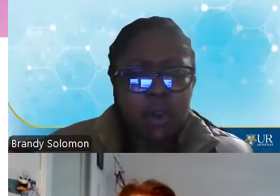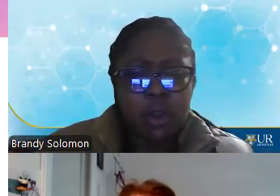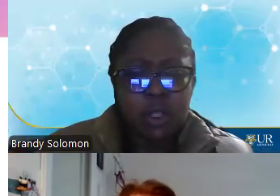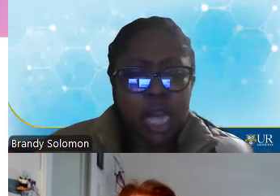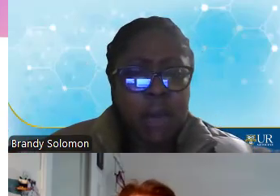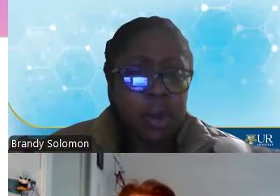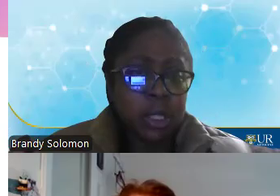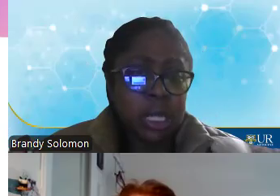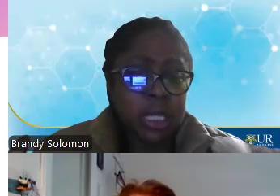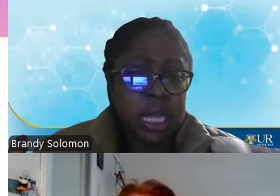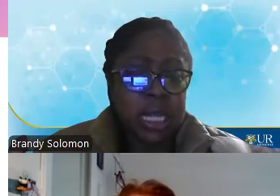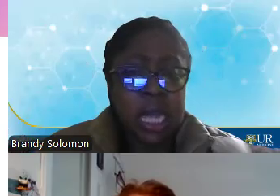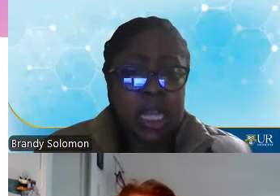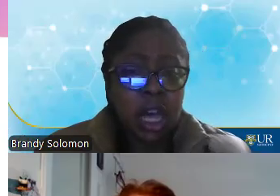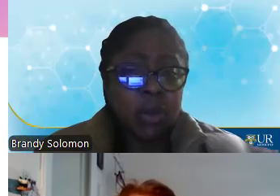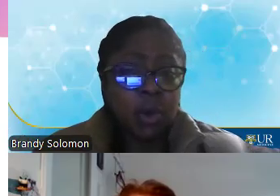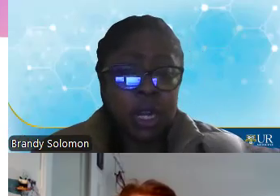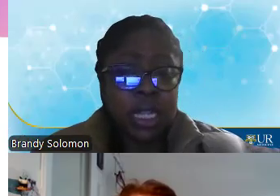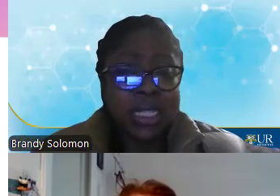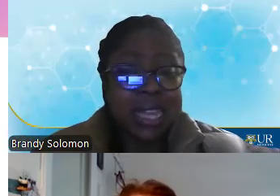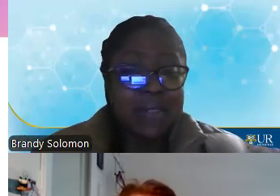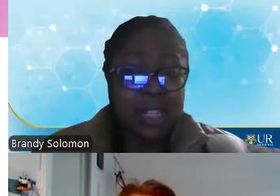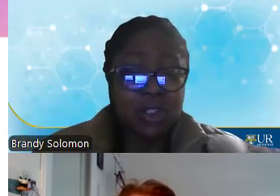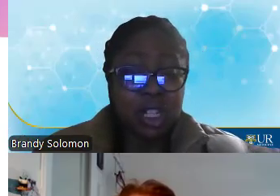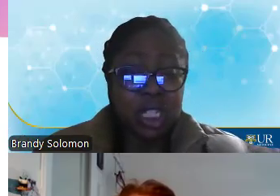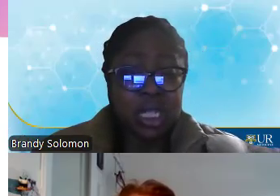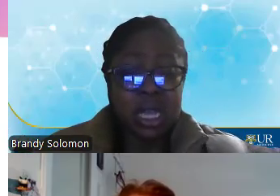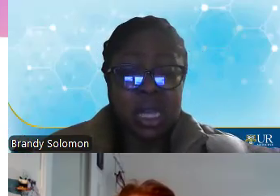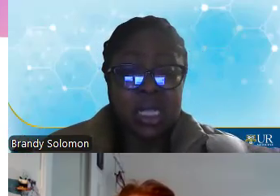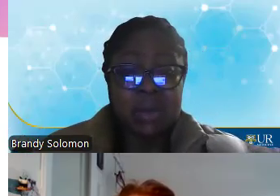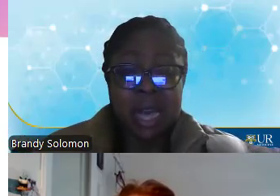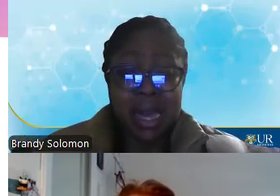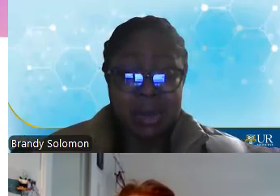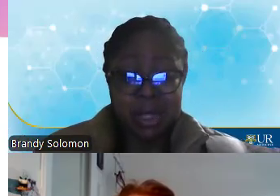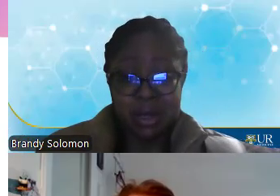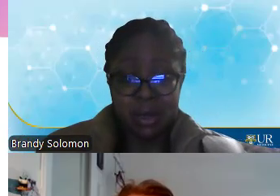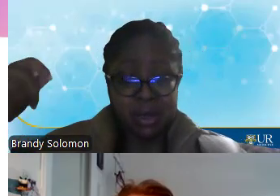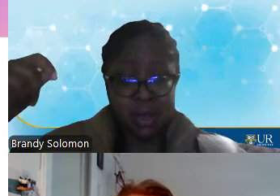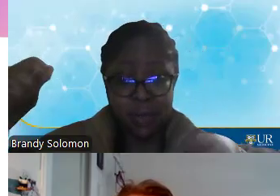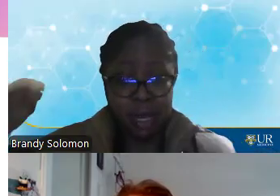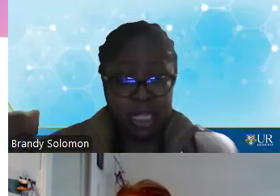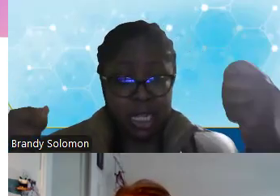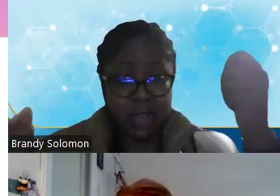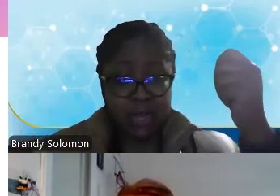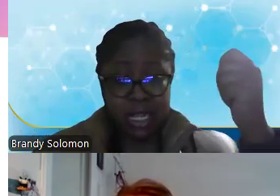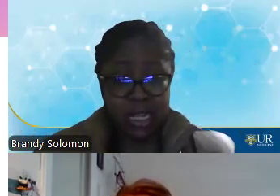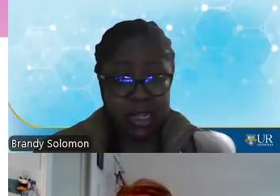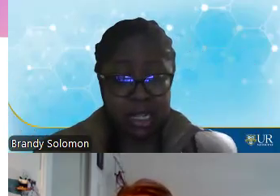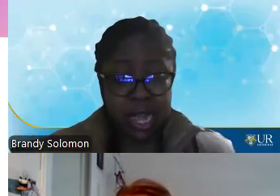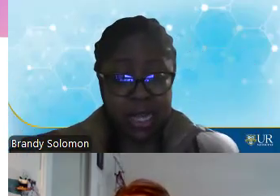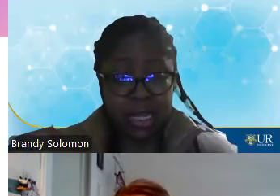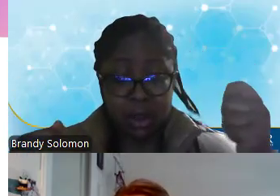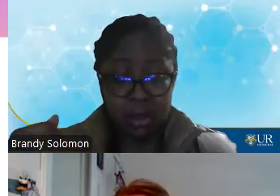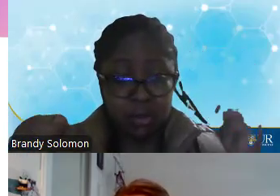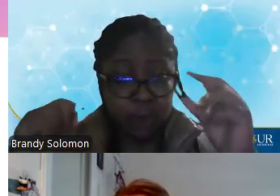are for those job postings and the onboarding, the safety instructions. Sometimes the information given can